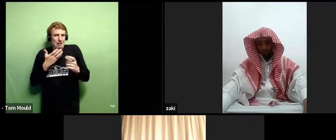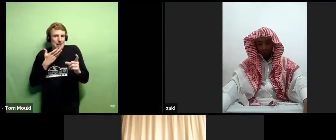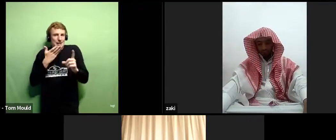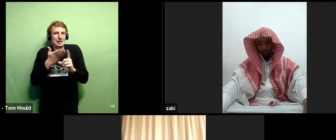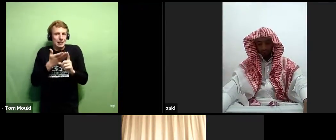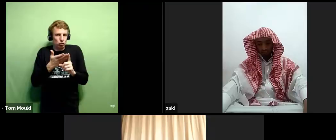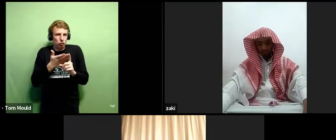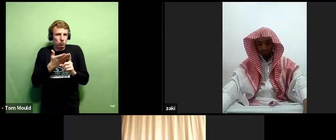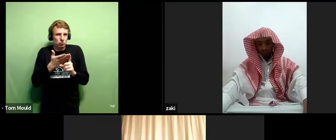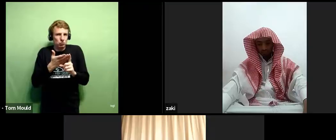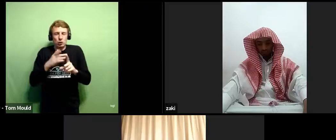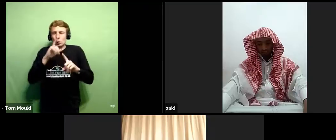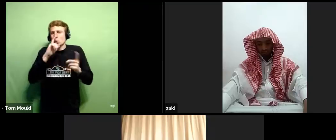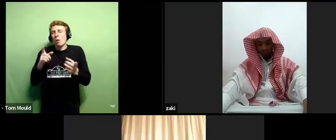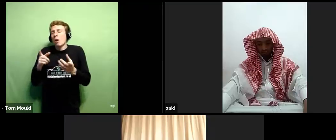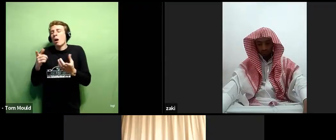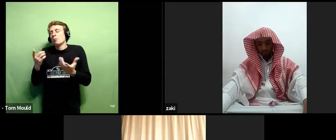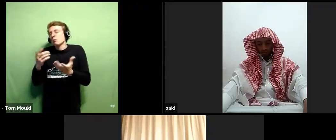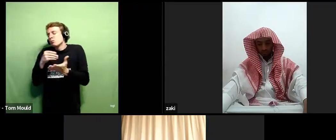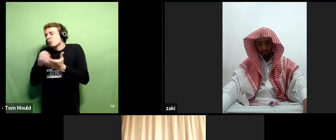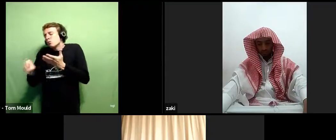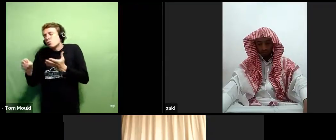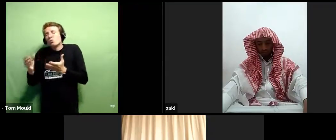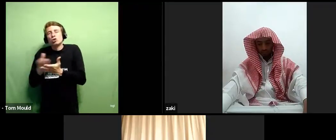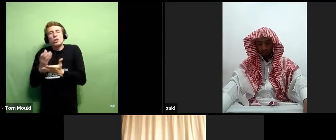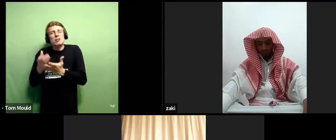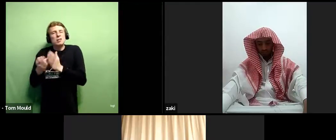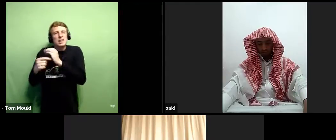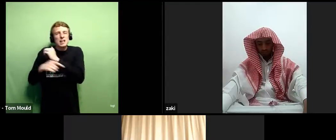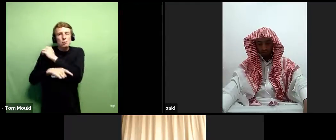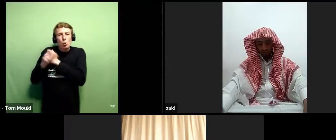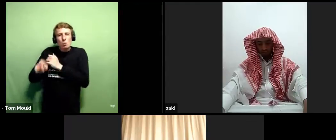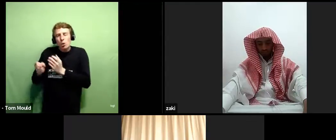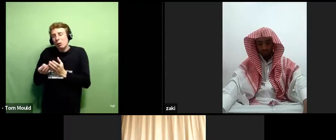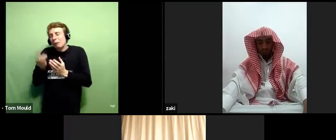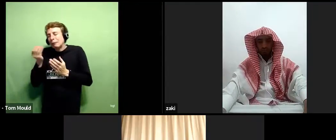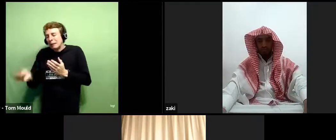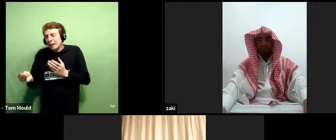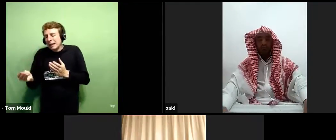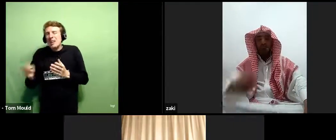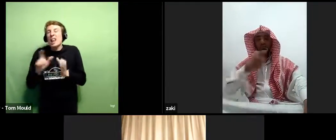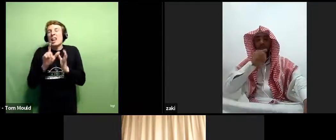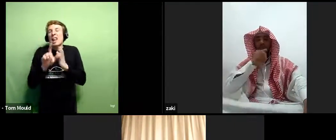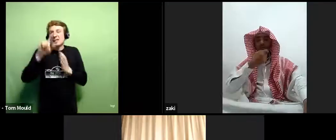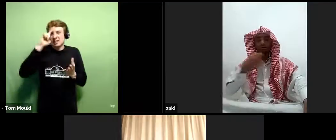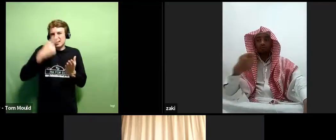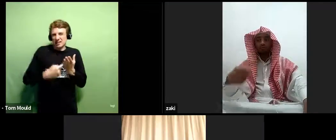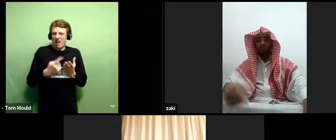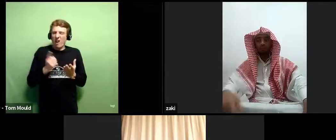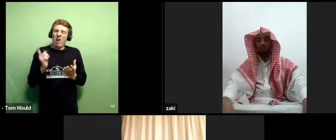pay. So the intention must precede the action.